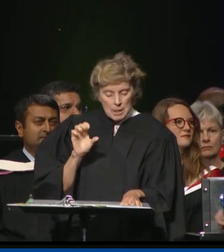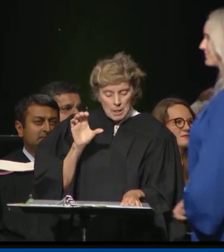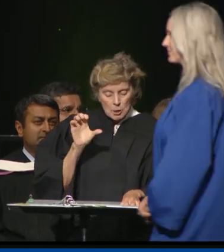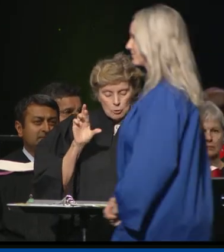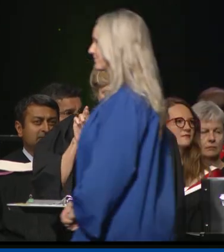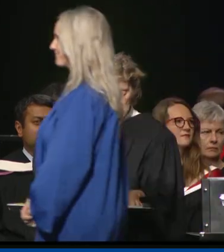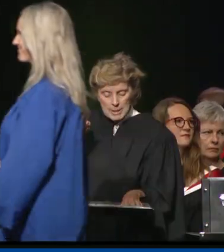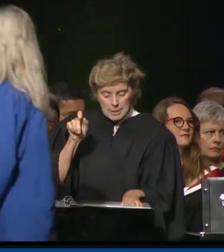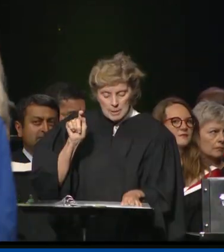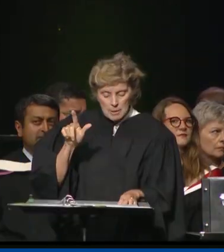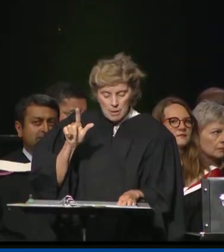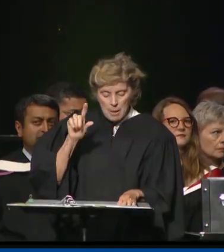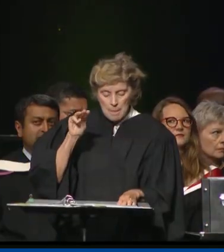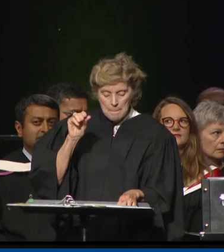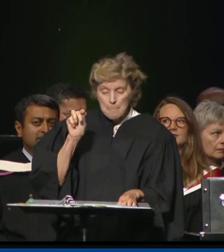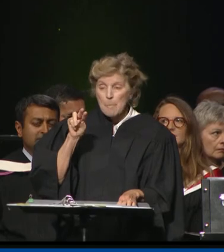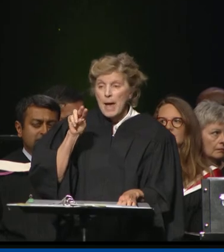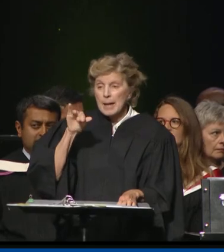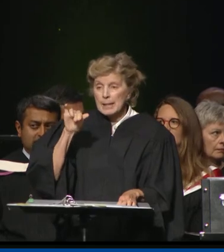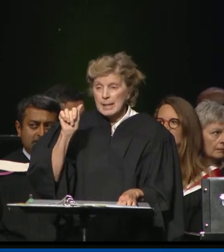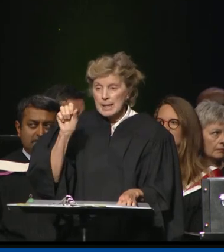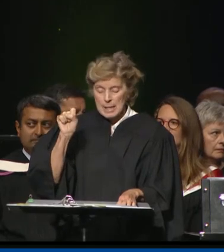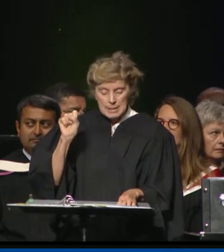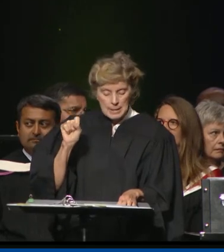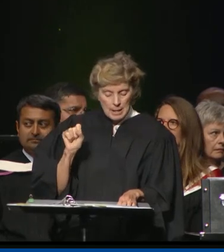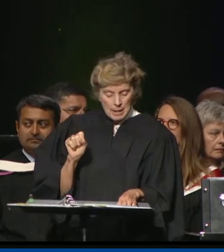Crystal Manias.